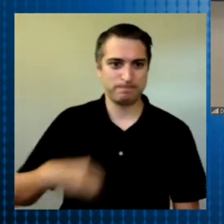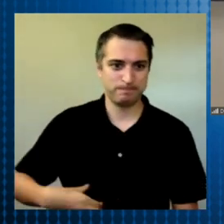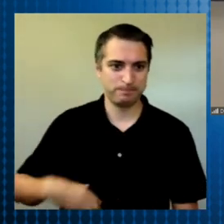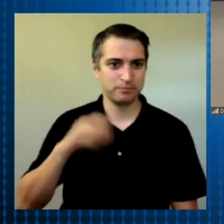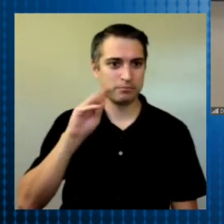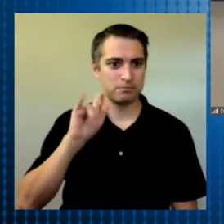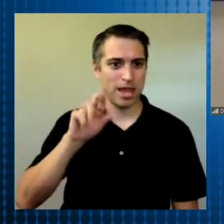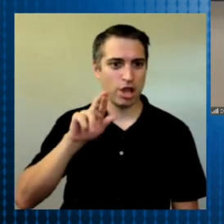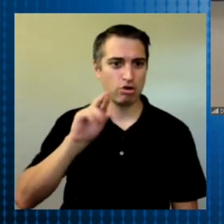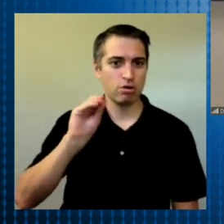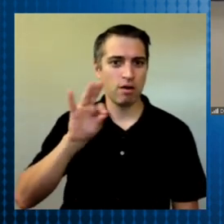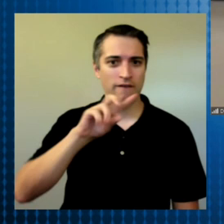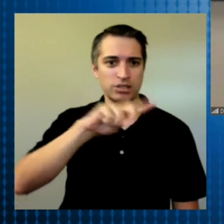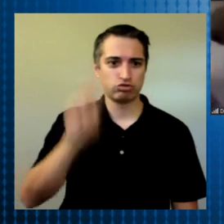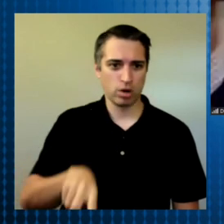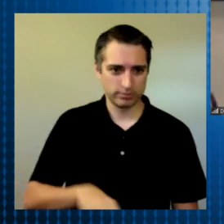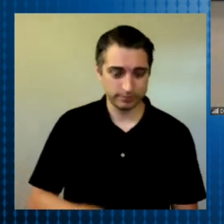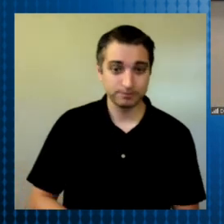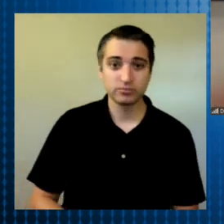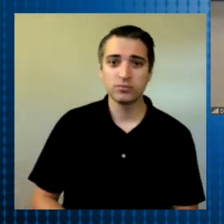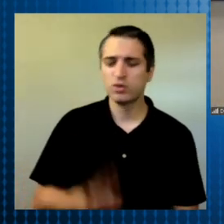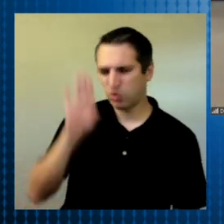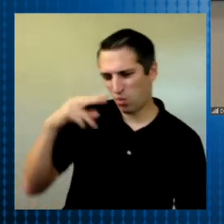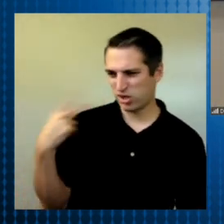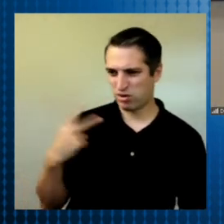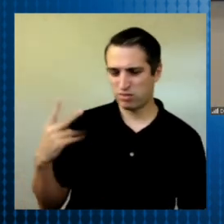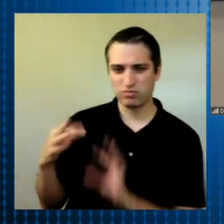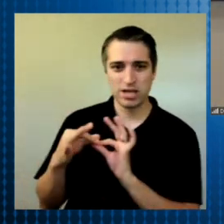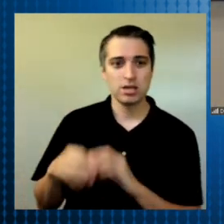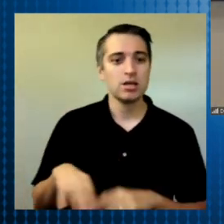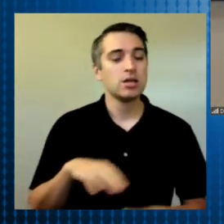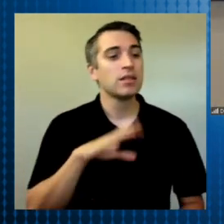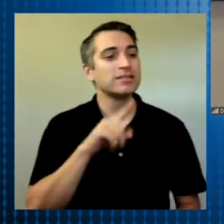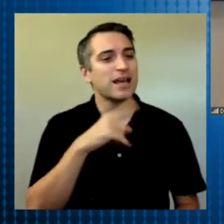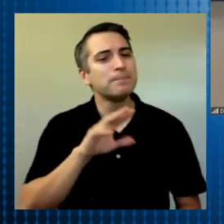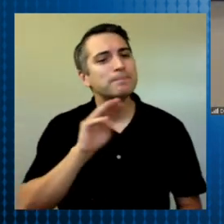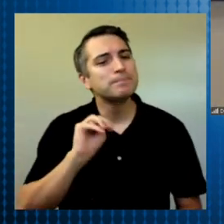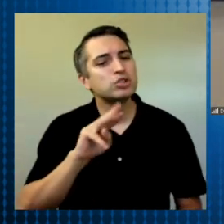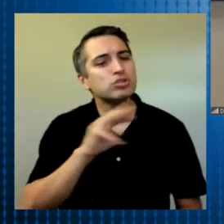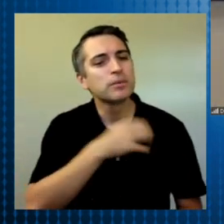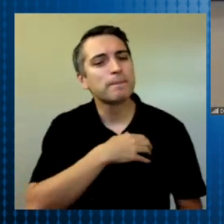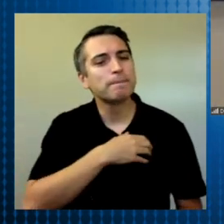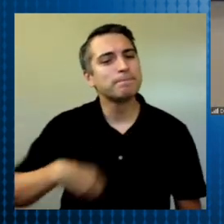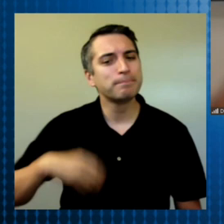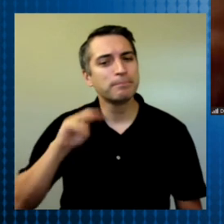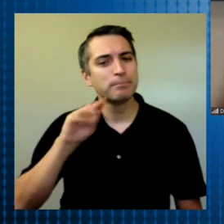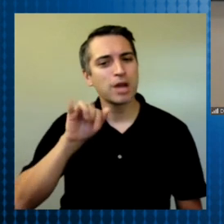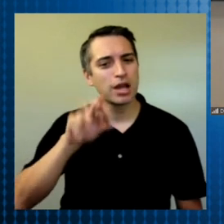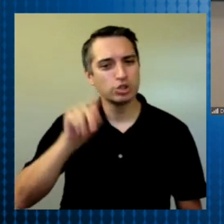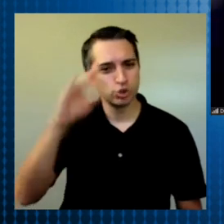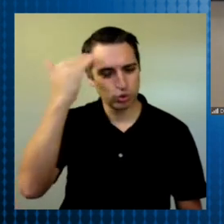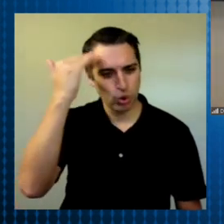to town to build a casino. They said, Mr. Mayor, we need a Black partner. Can you think of someone that's tall, dark, handsome,